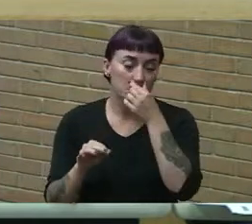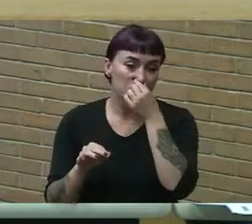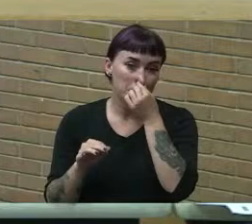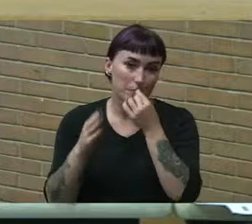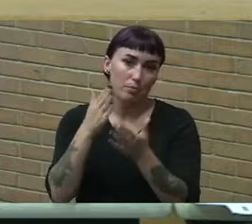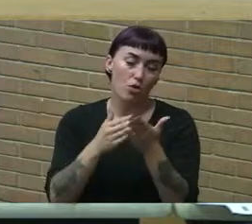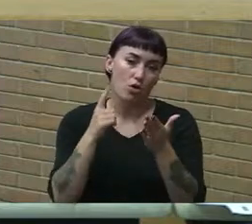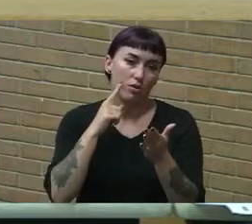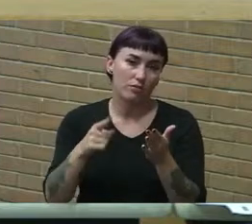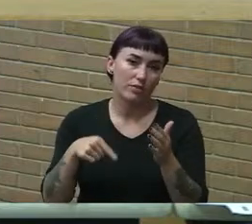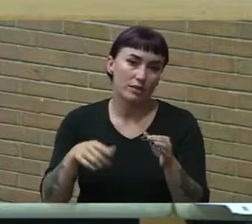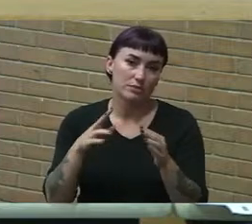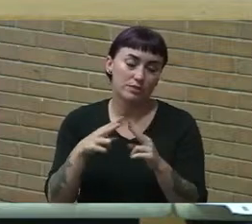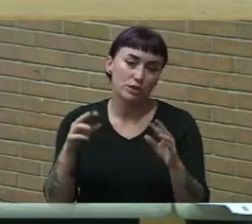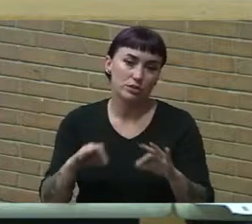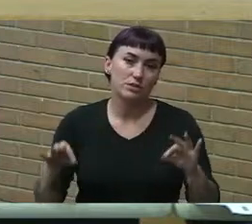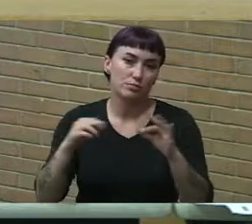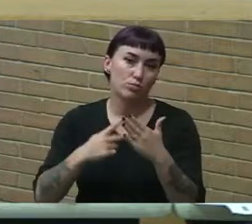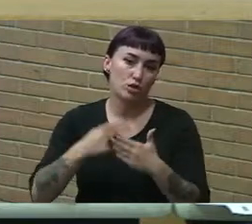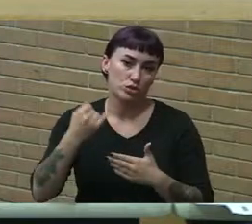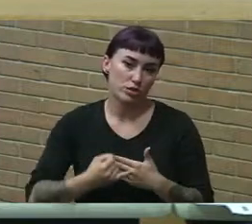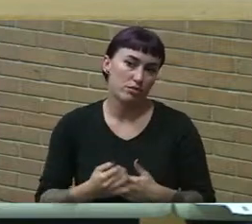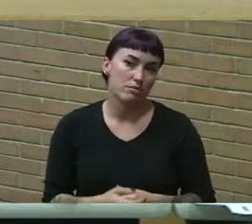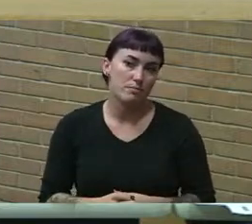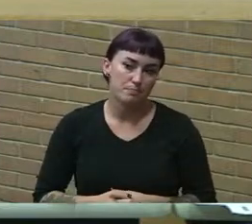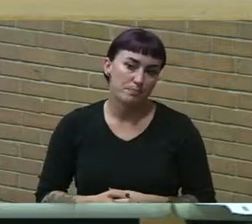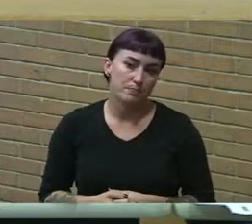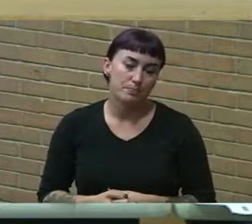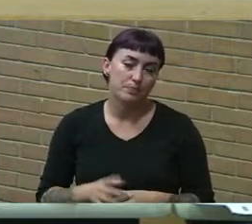of this very significant project.